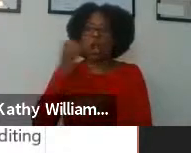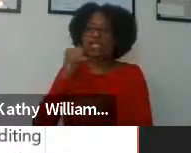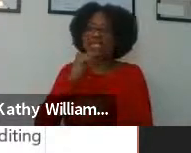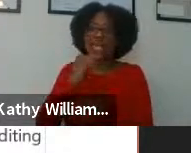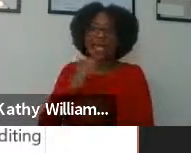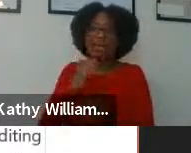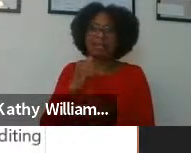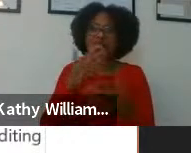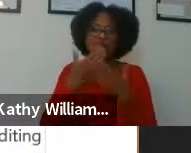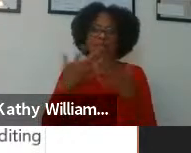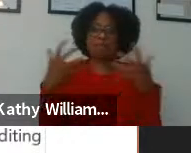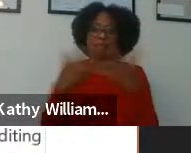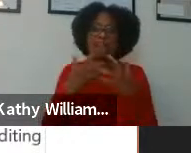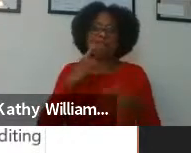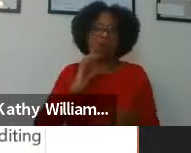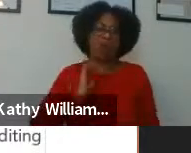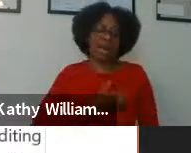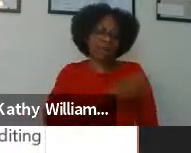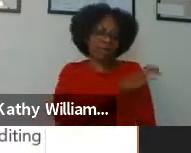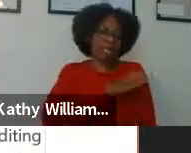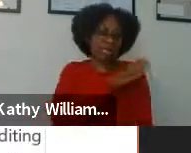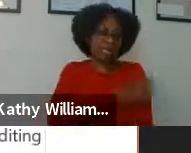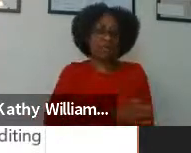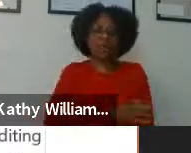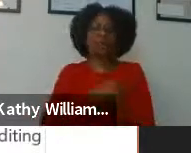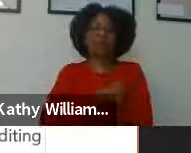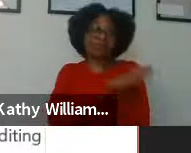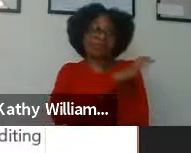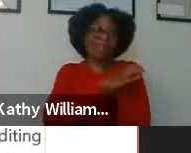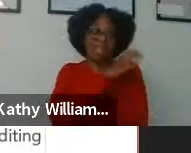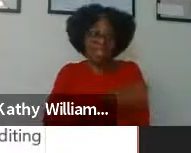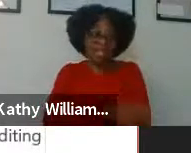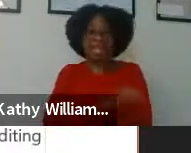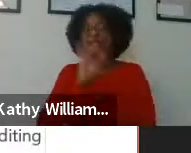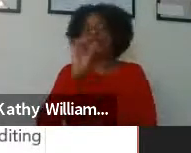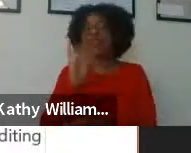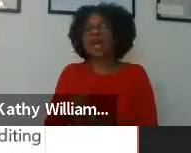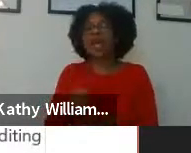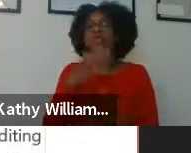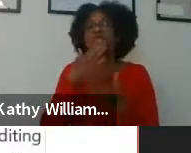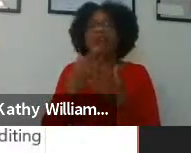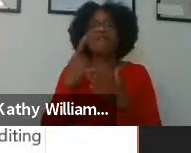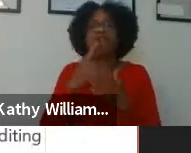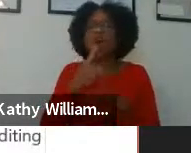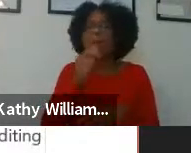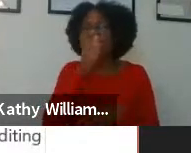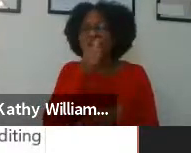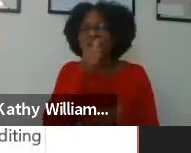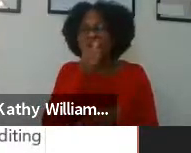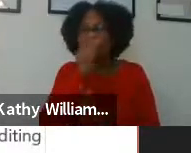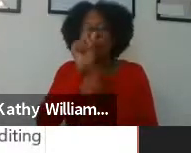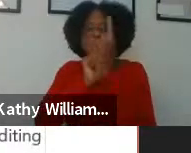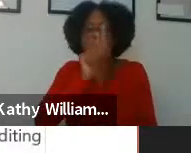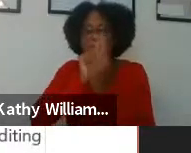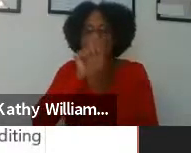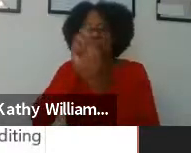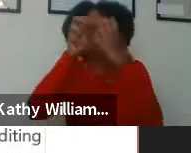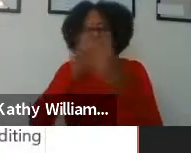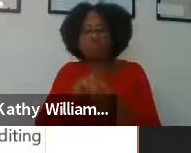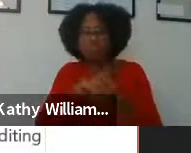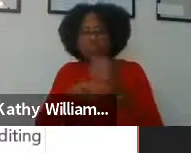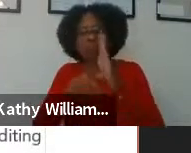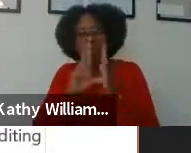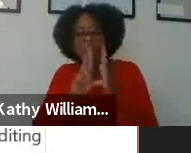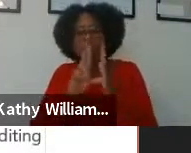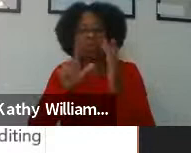as private consultations where we can go into detail. I might want to review some documentation that